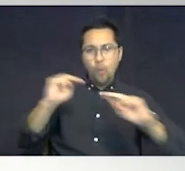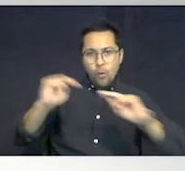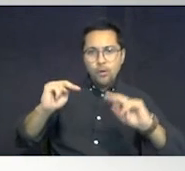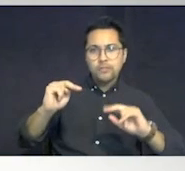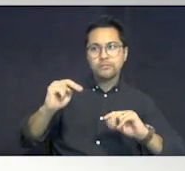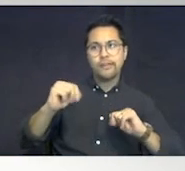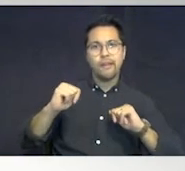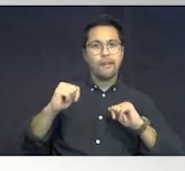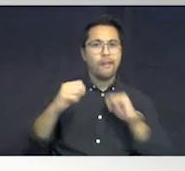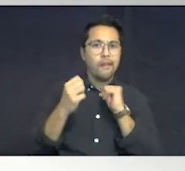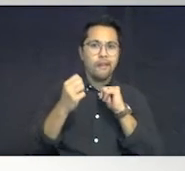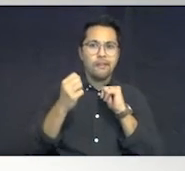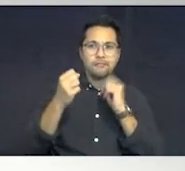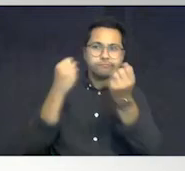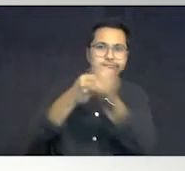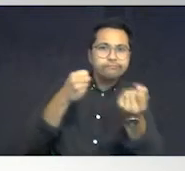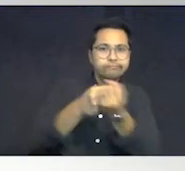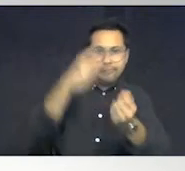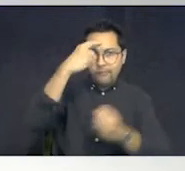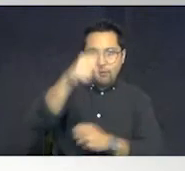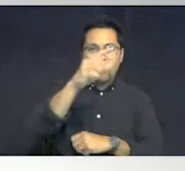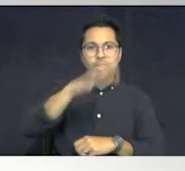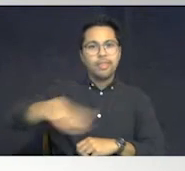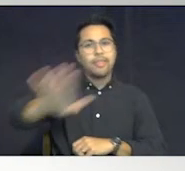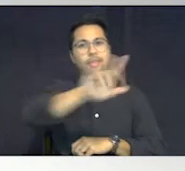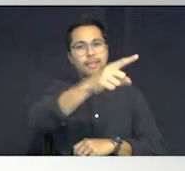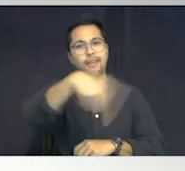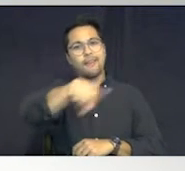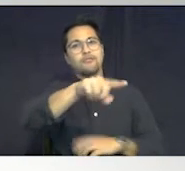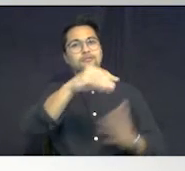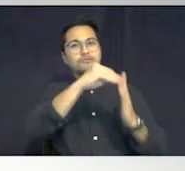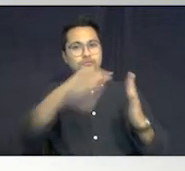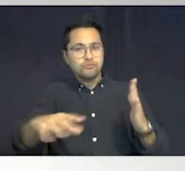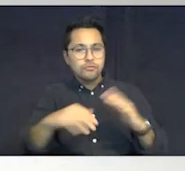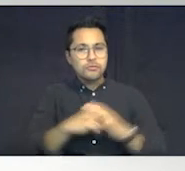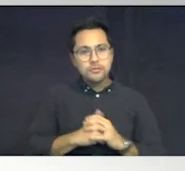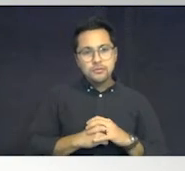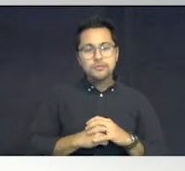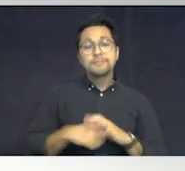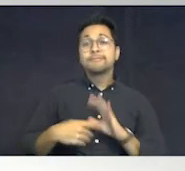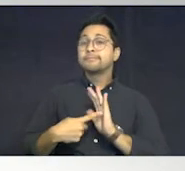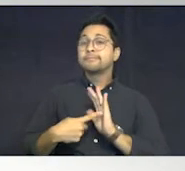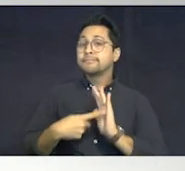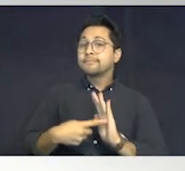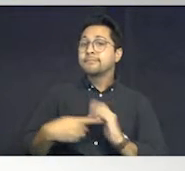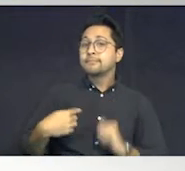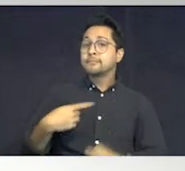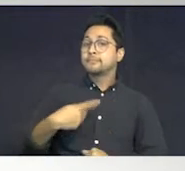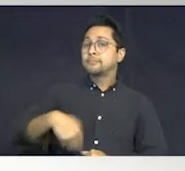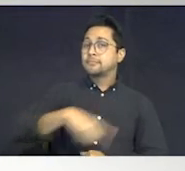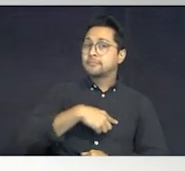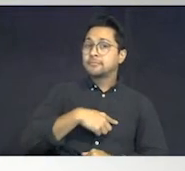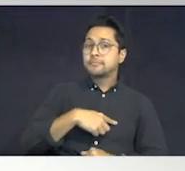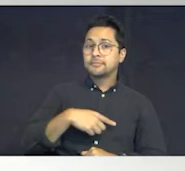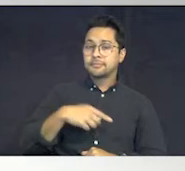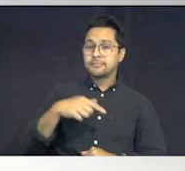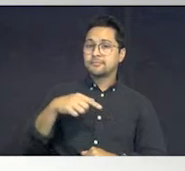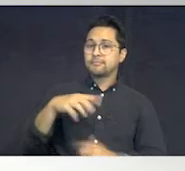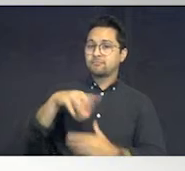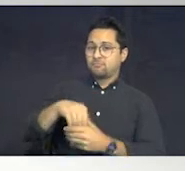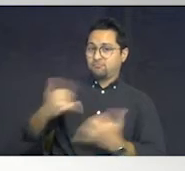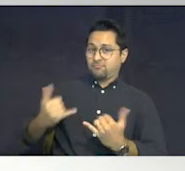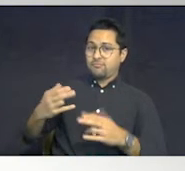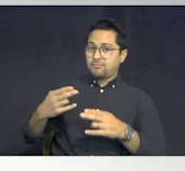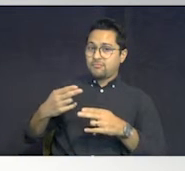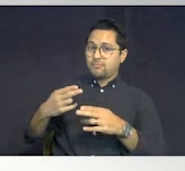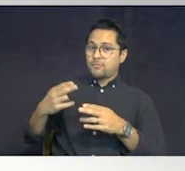students. A wide variety of topics may be included in the training curriculum. So for example, we are in a small workshop